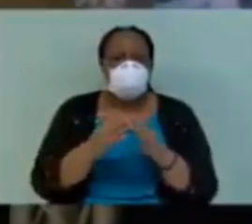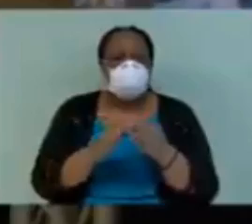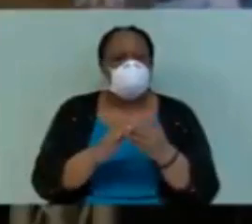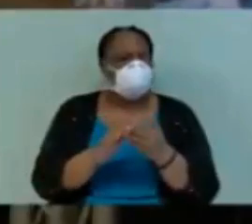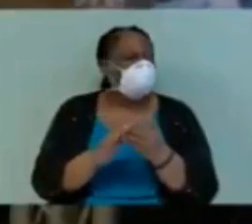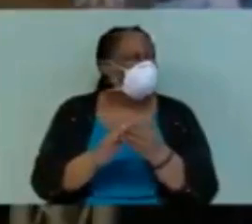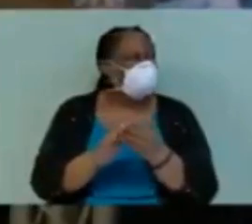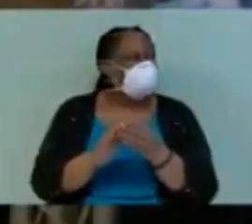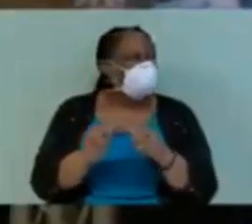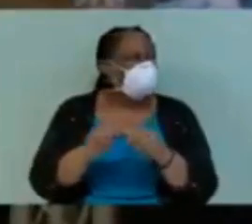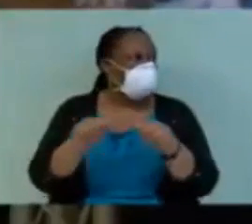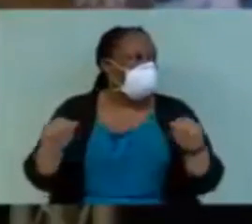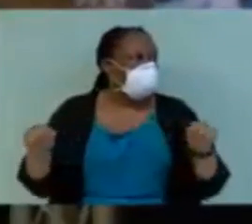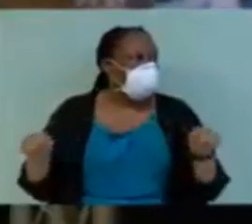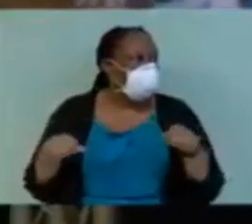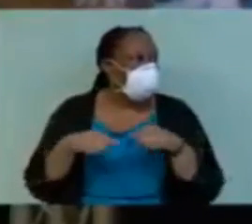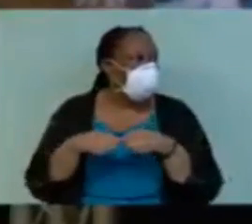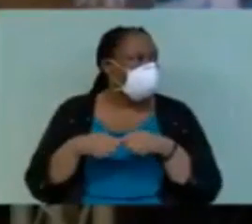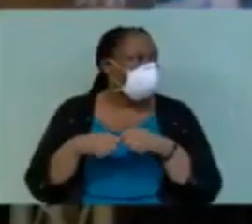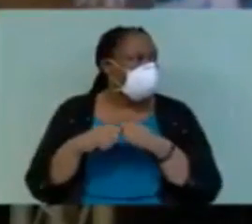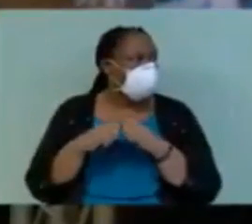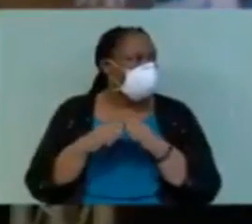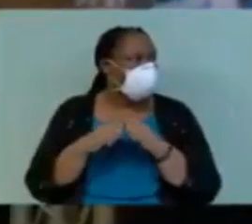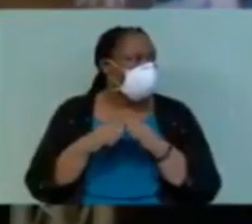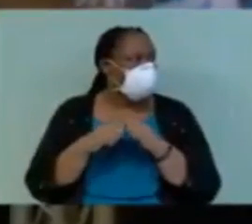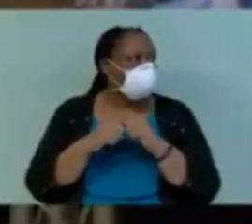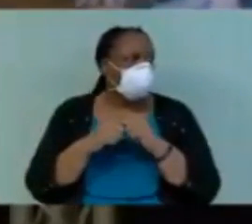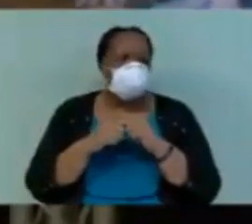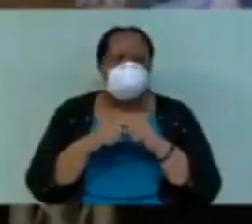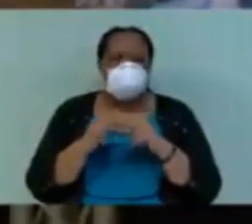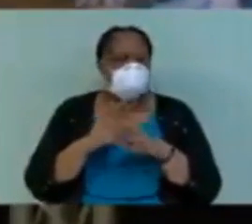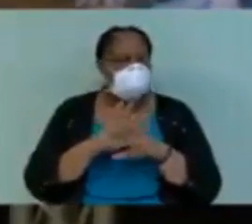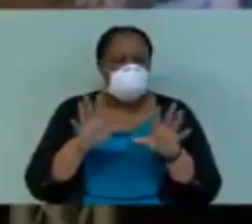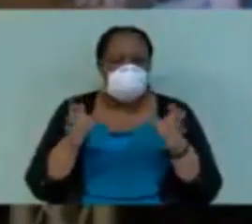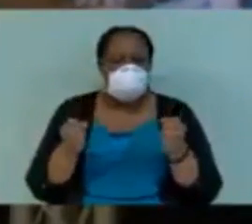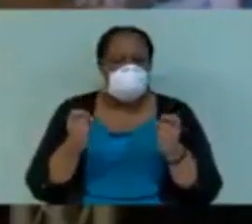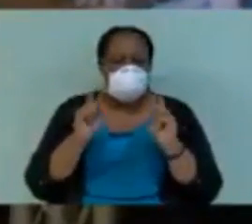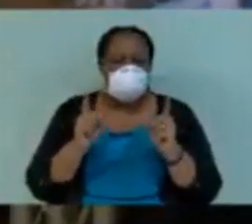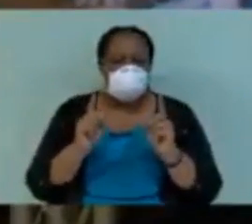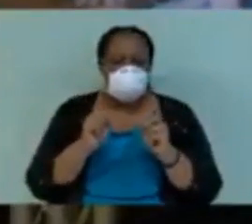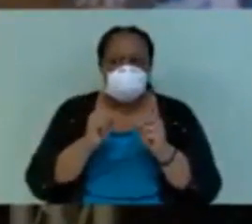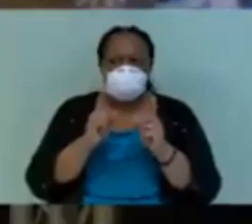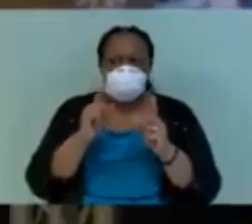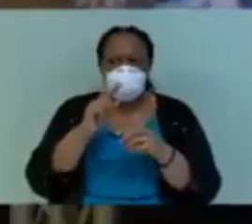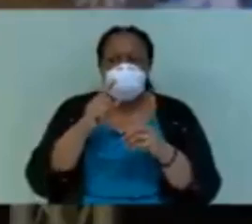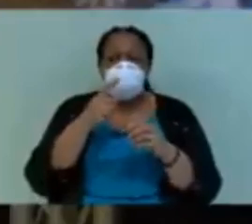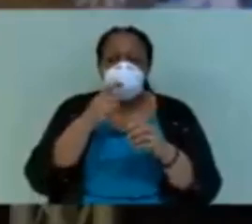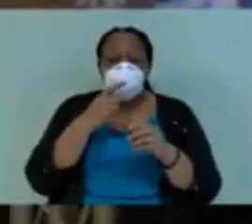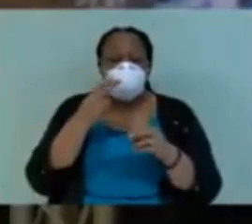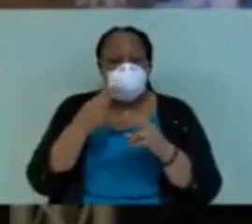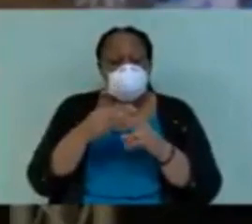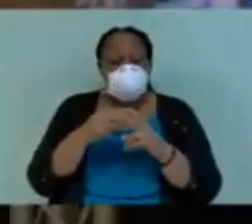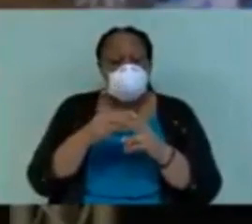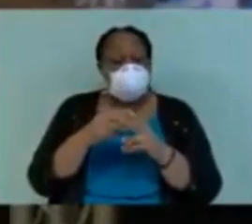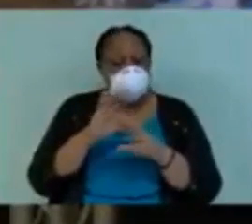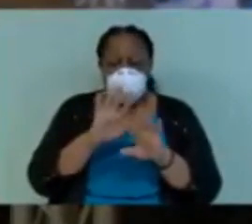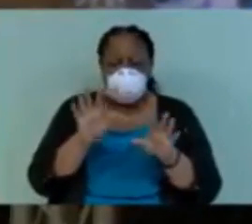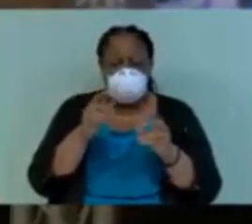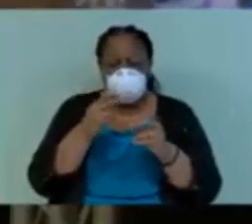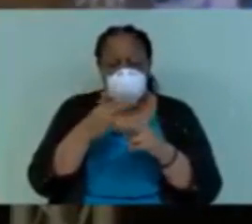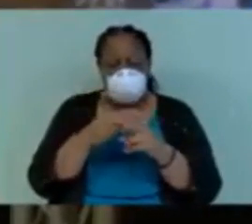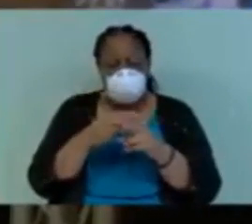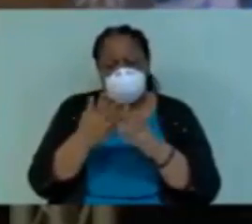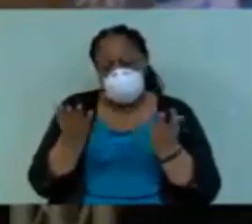I also want to acknowledge a small but generous contribution that was made by